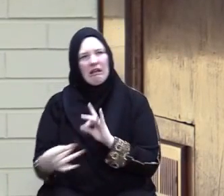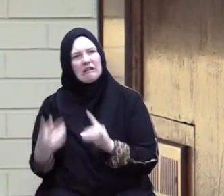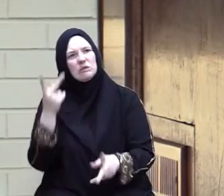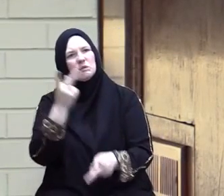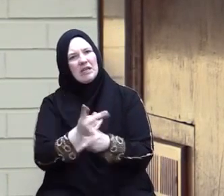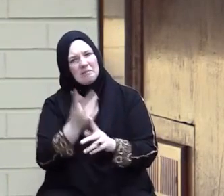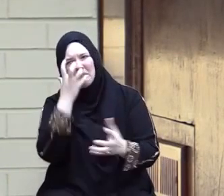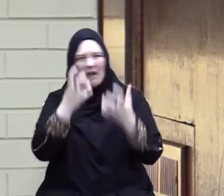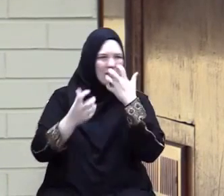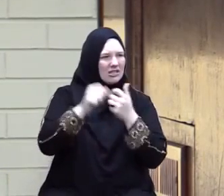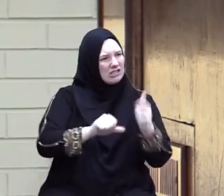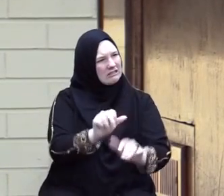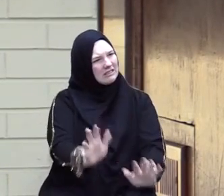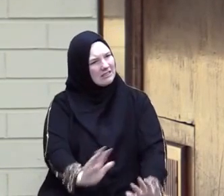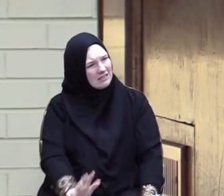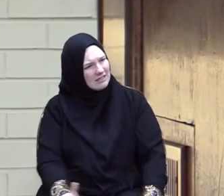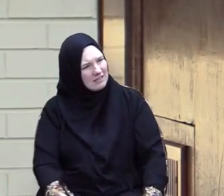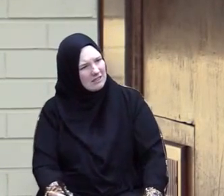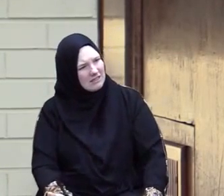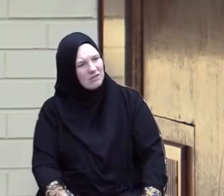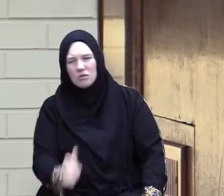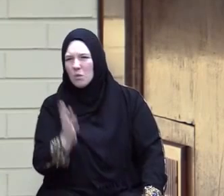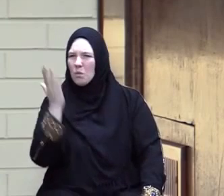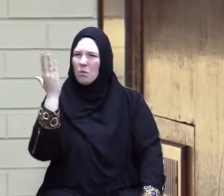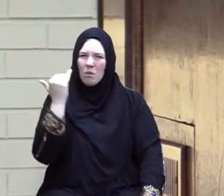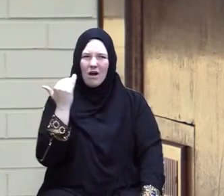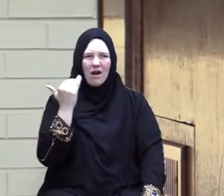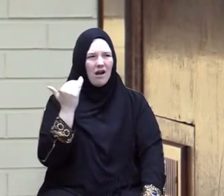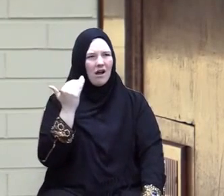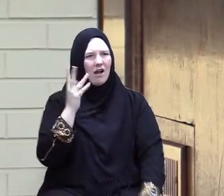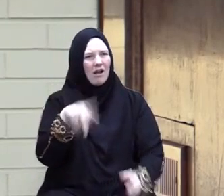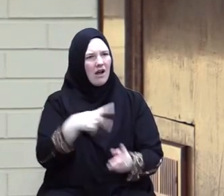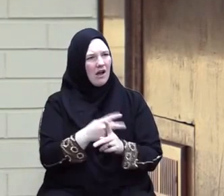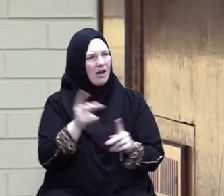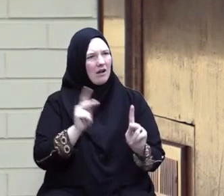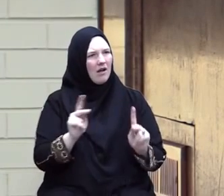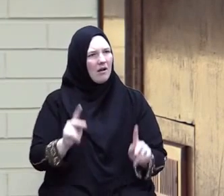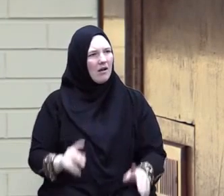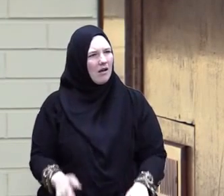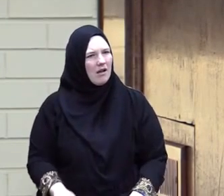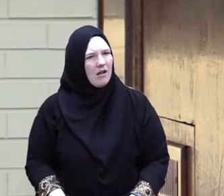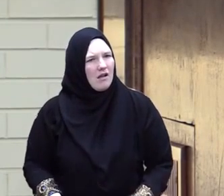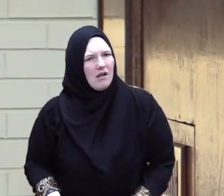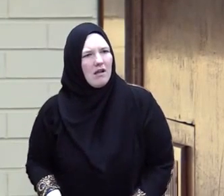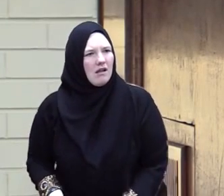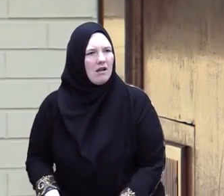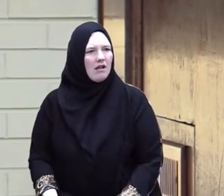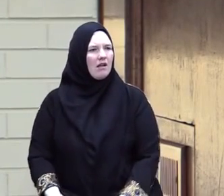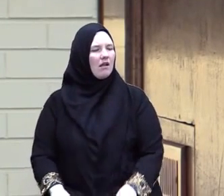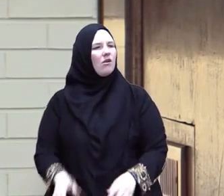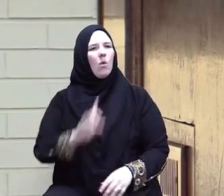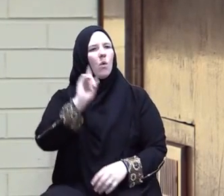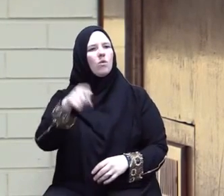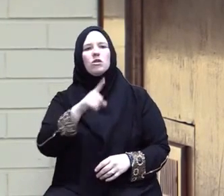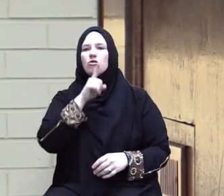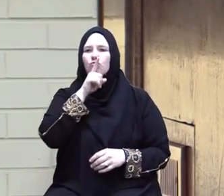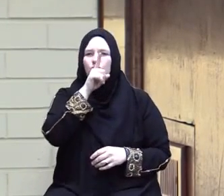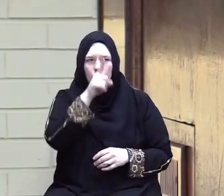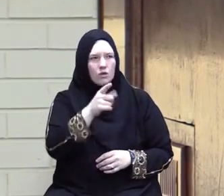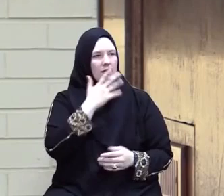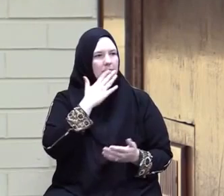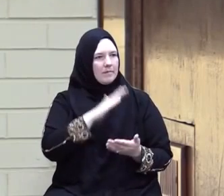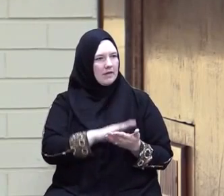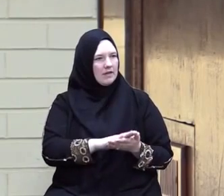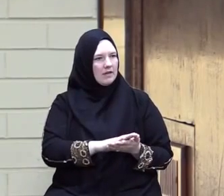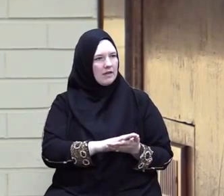the munafiqeen cannot benefit actually without corruption. It is only through corruption that they